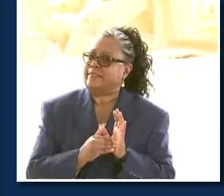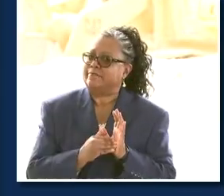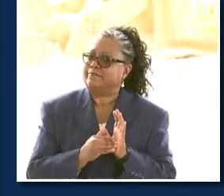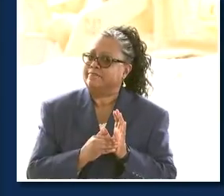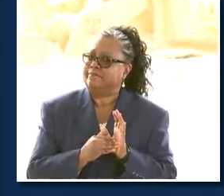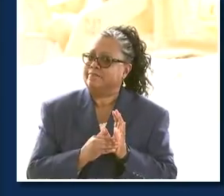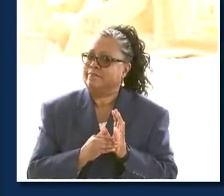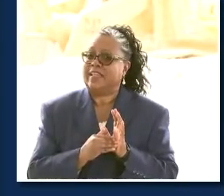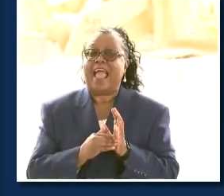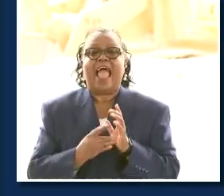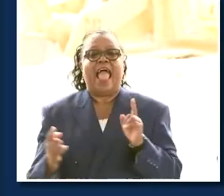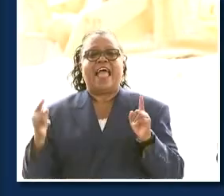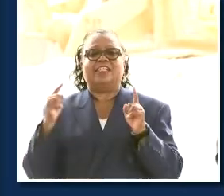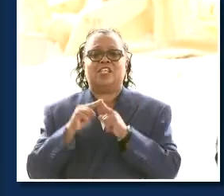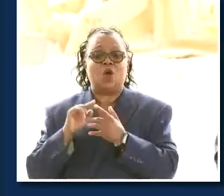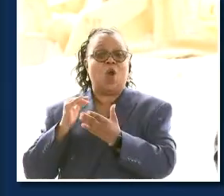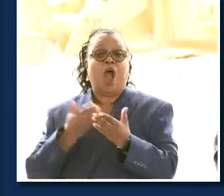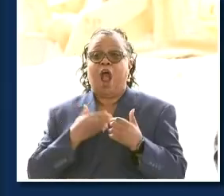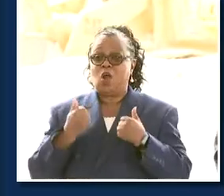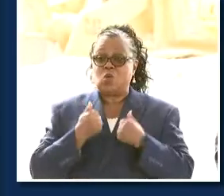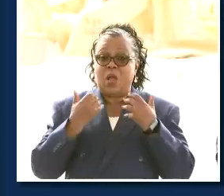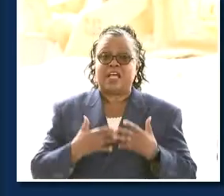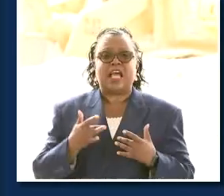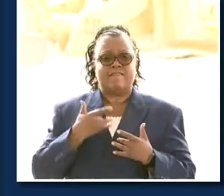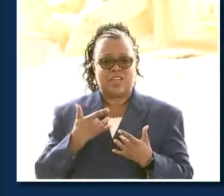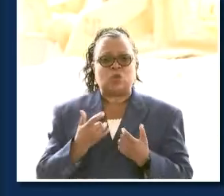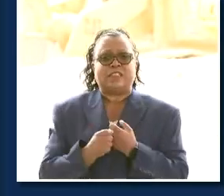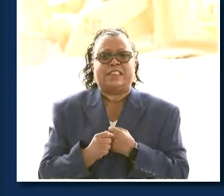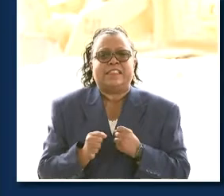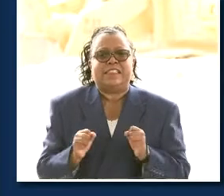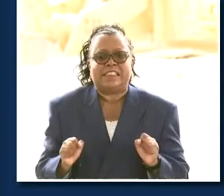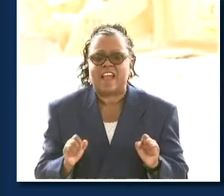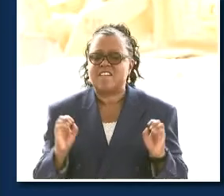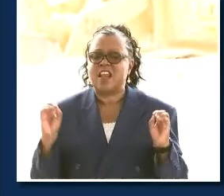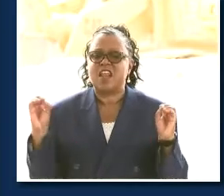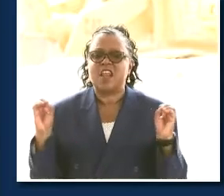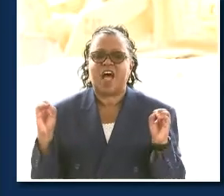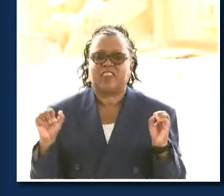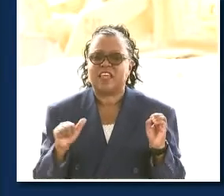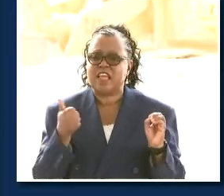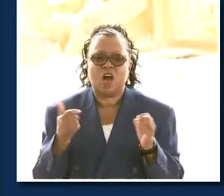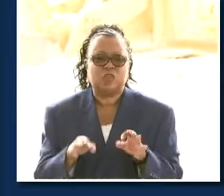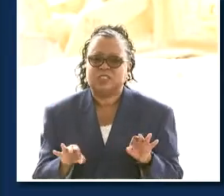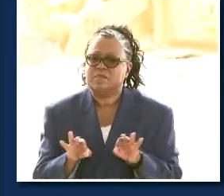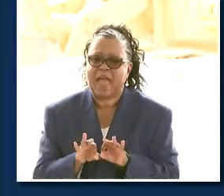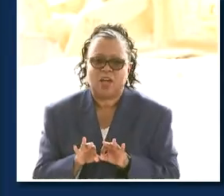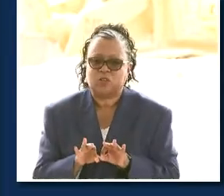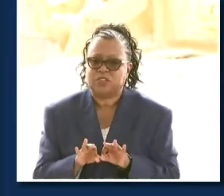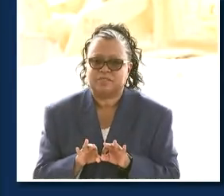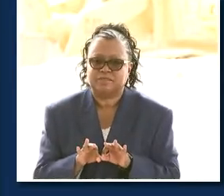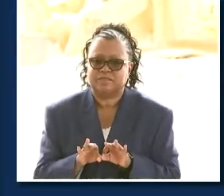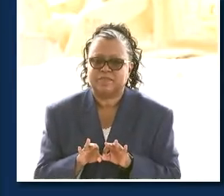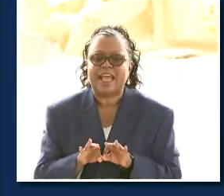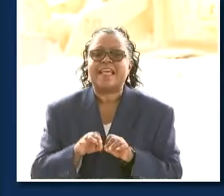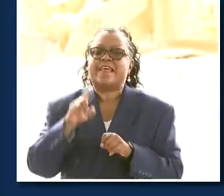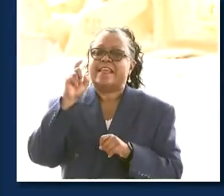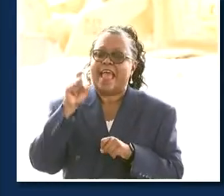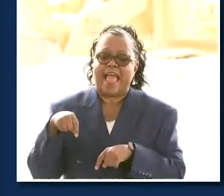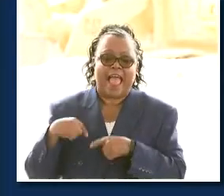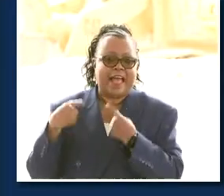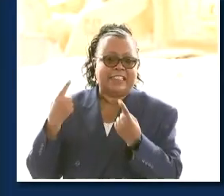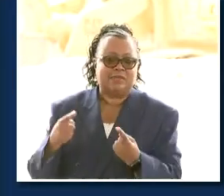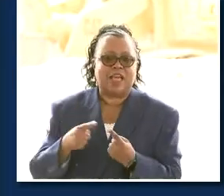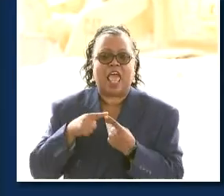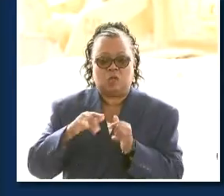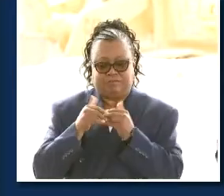until our residents feel safe, nothing else matters. It has been